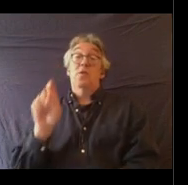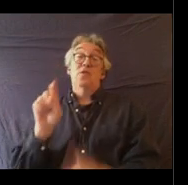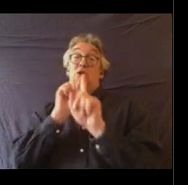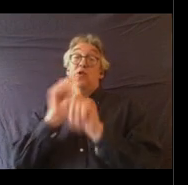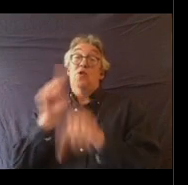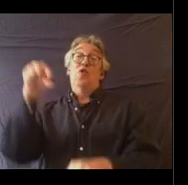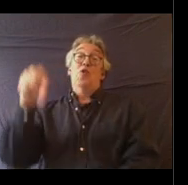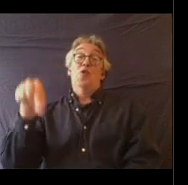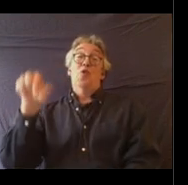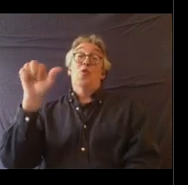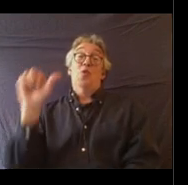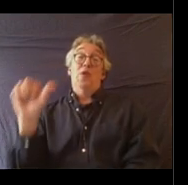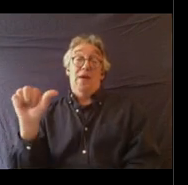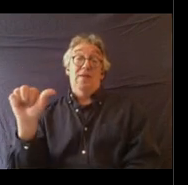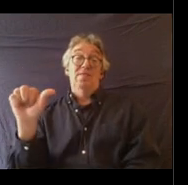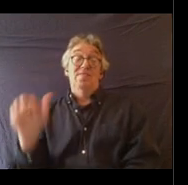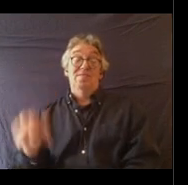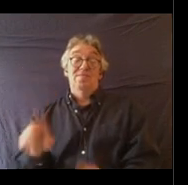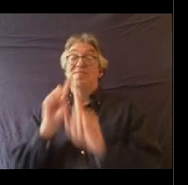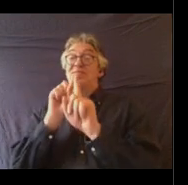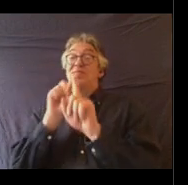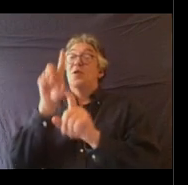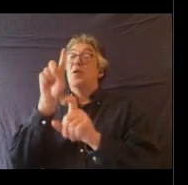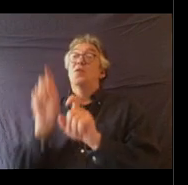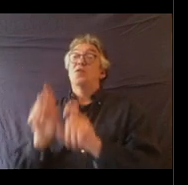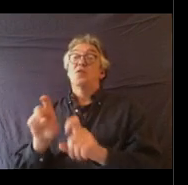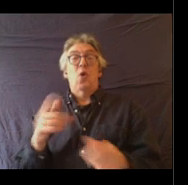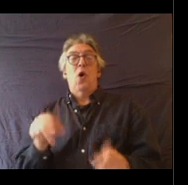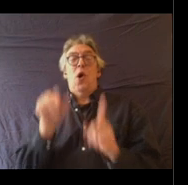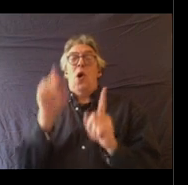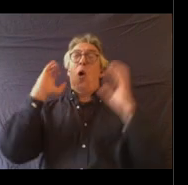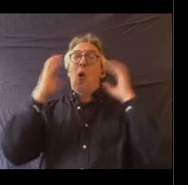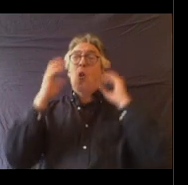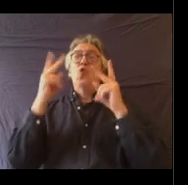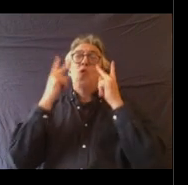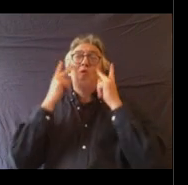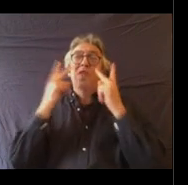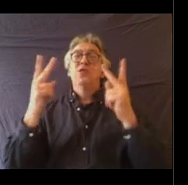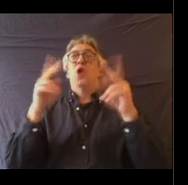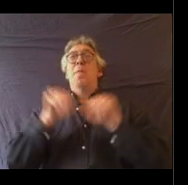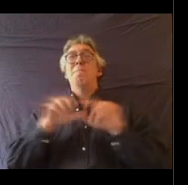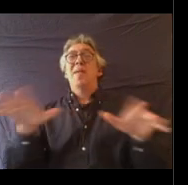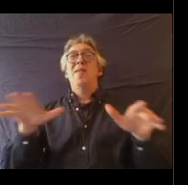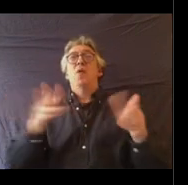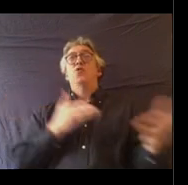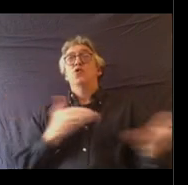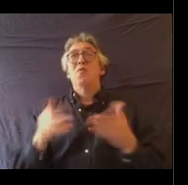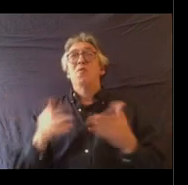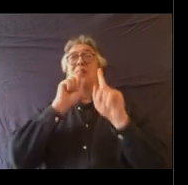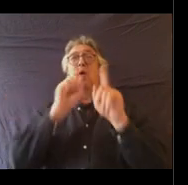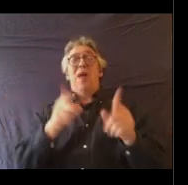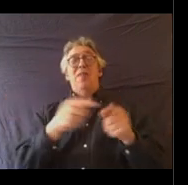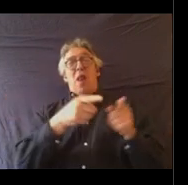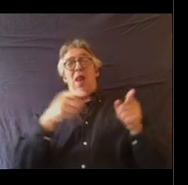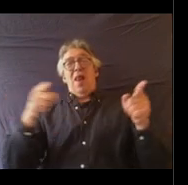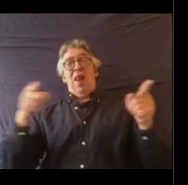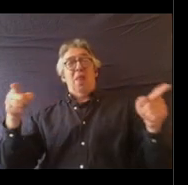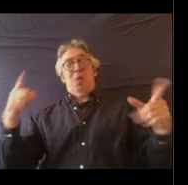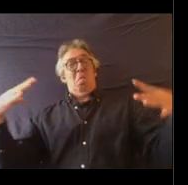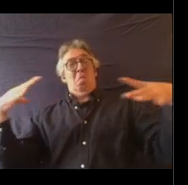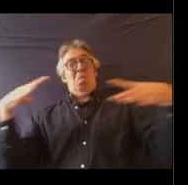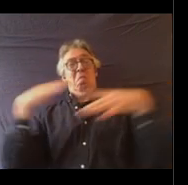would suggest, since the name Audiovisual Media Services Directive is very long, and I think most of you